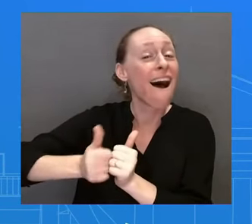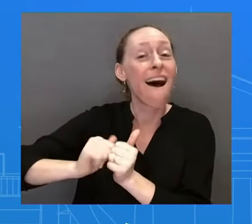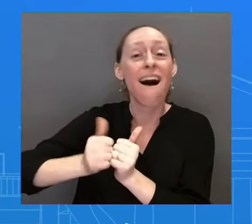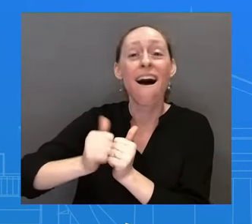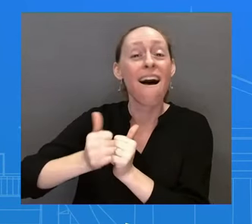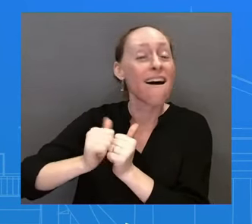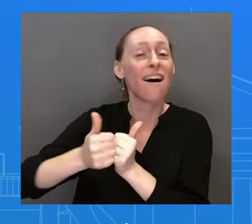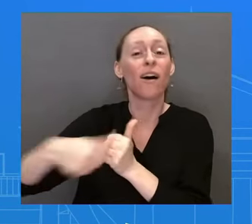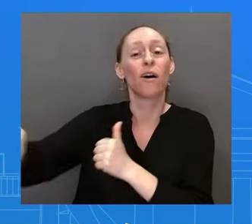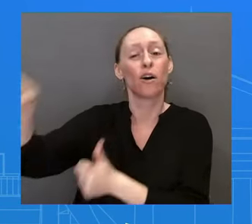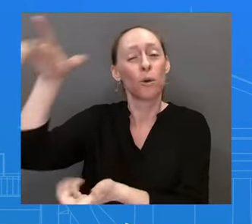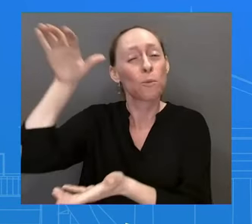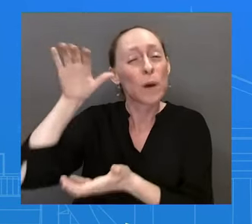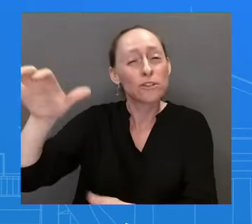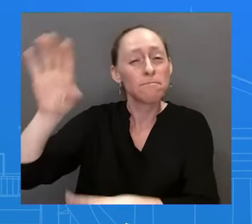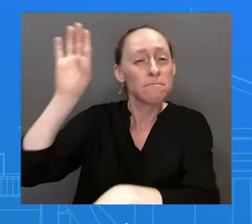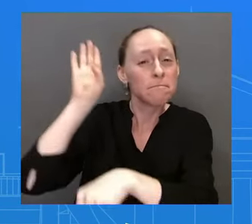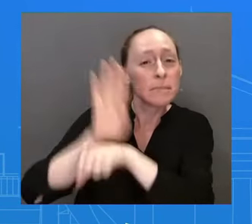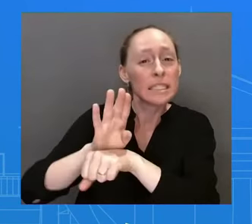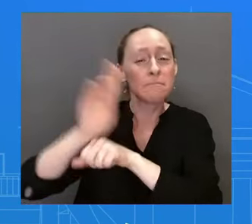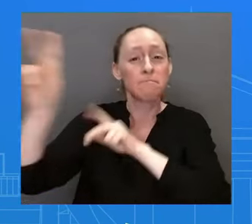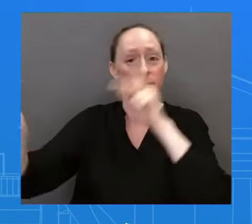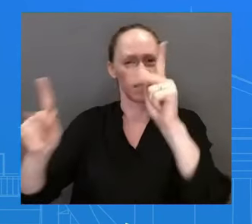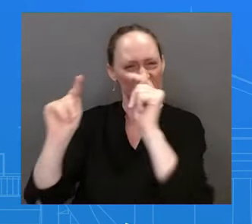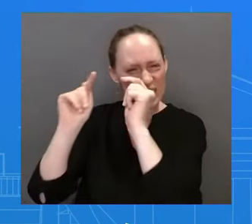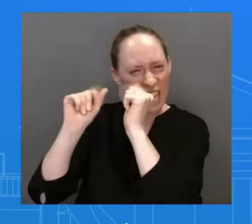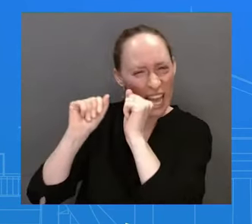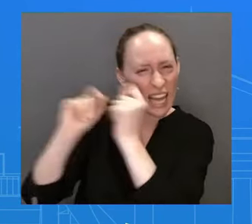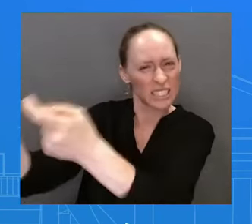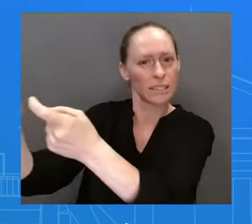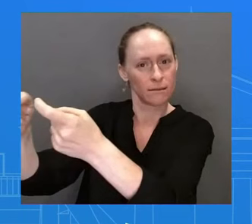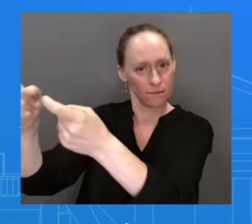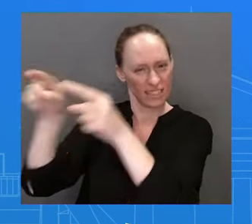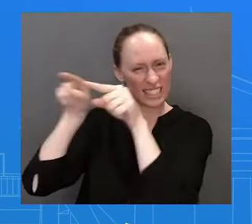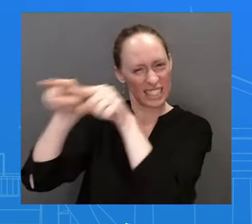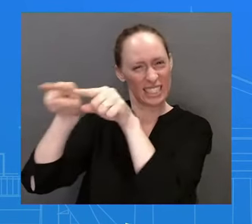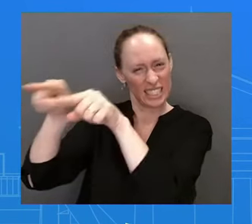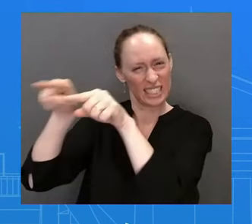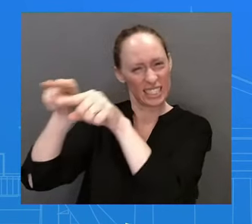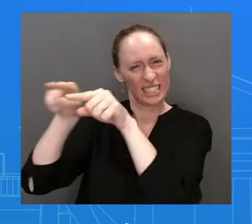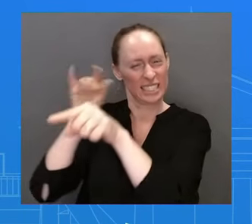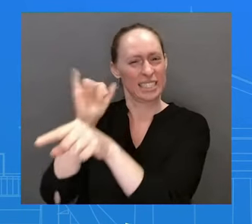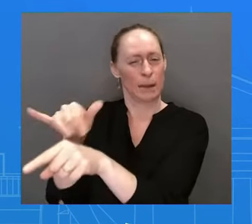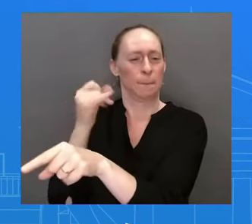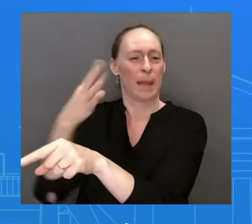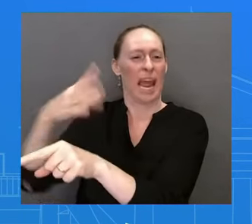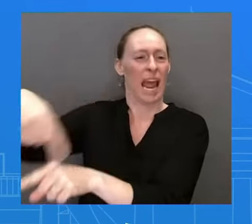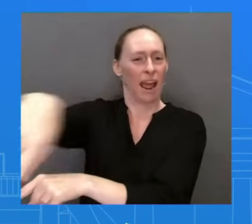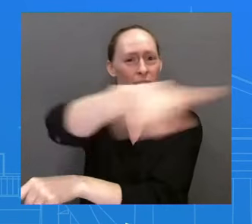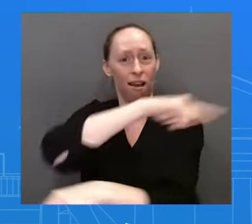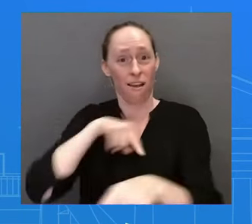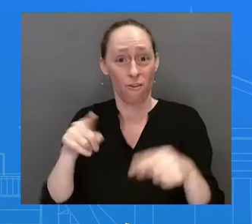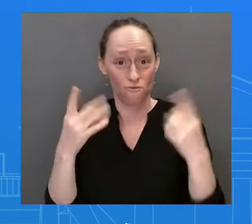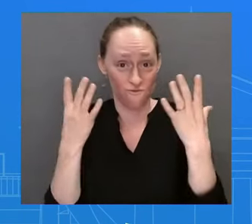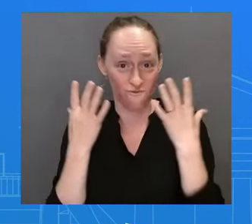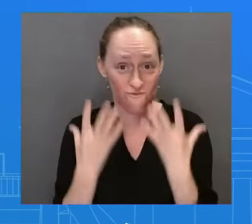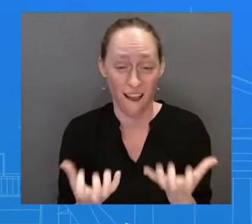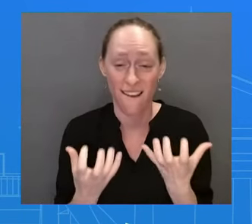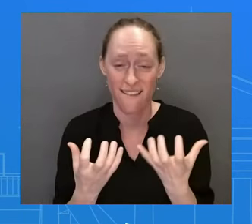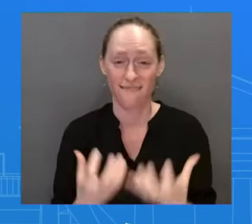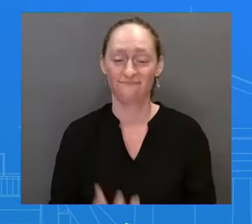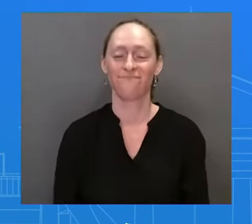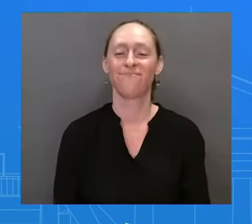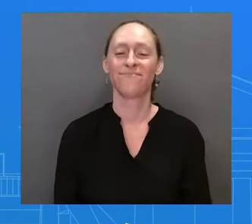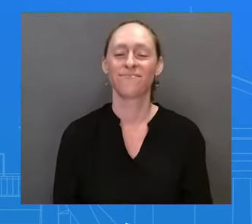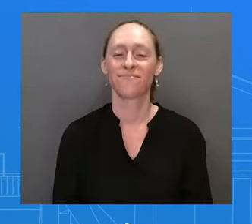share. That's an agenda the American people support. So just moments ago, we made an announcement from here, and we are very excited to